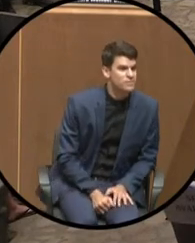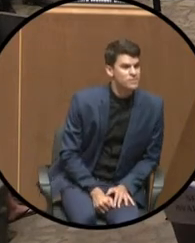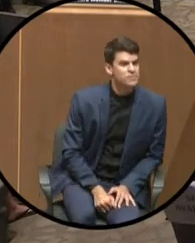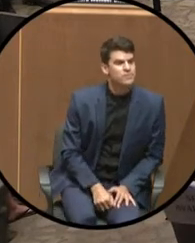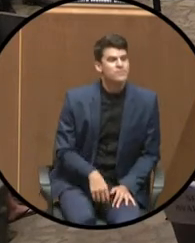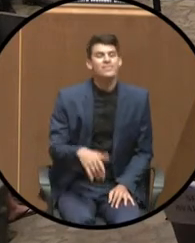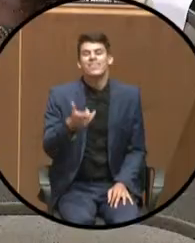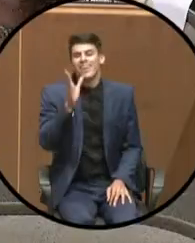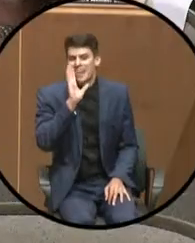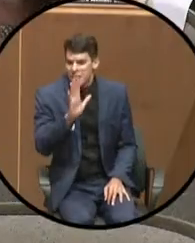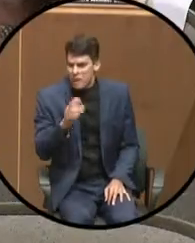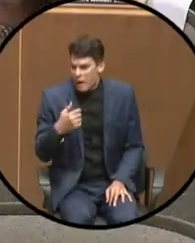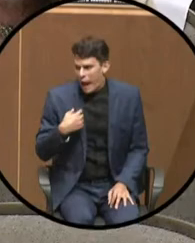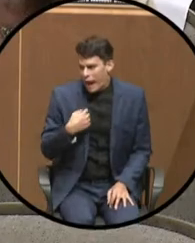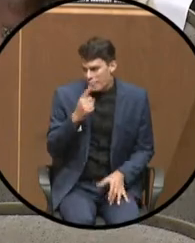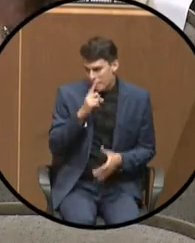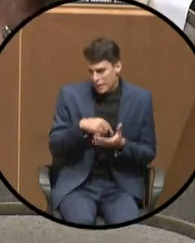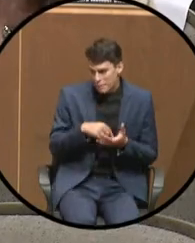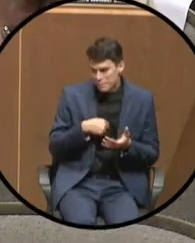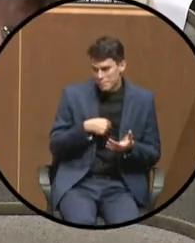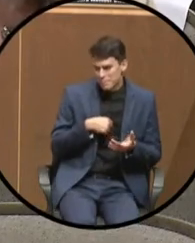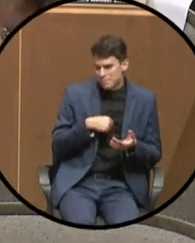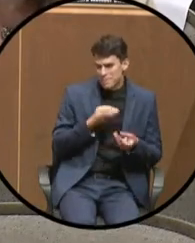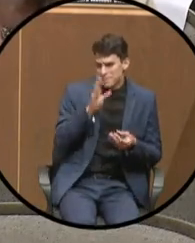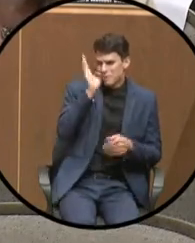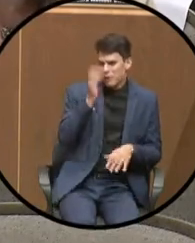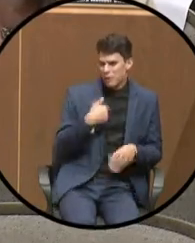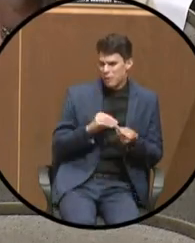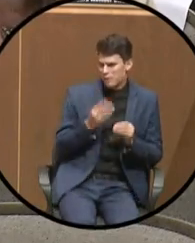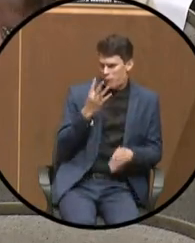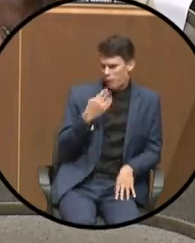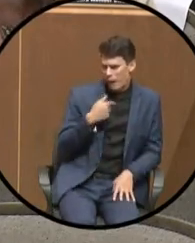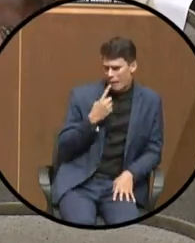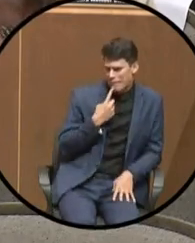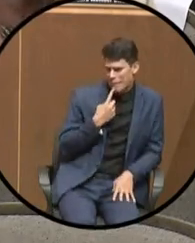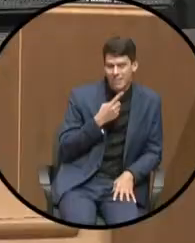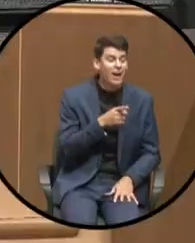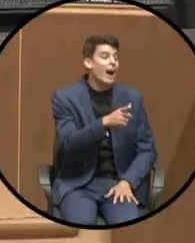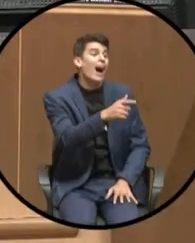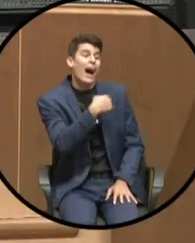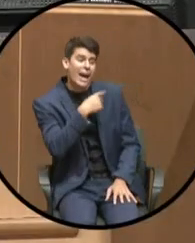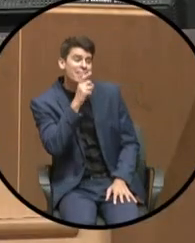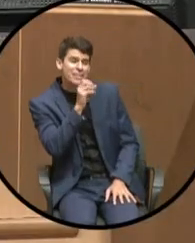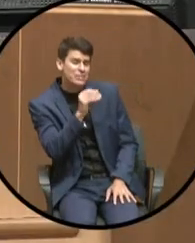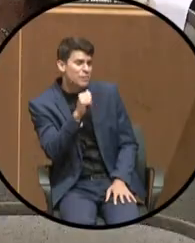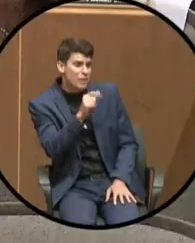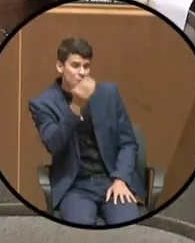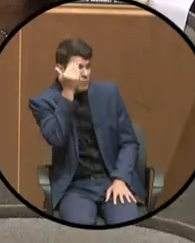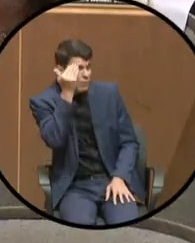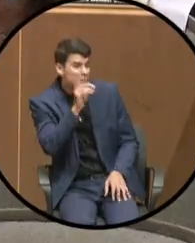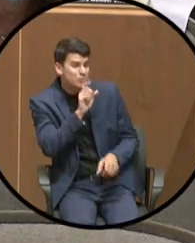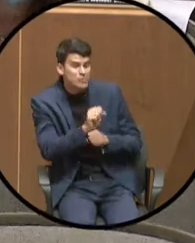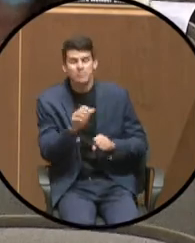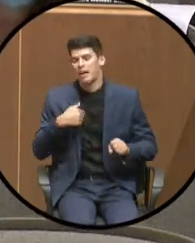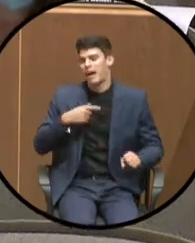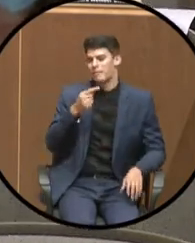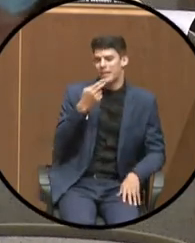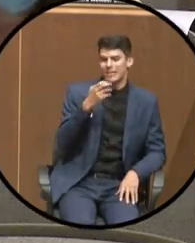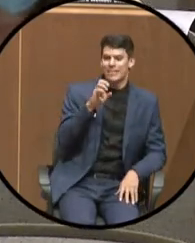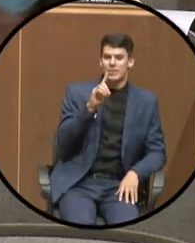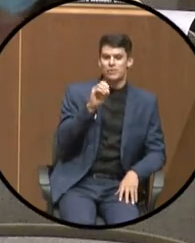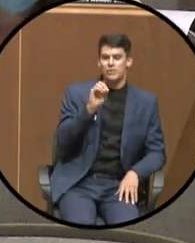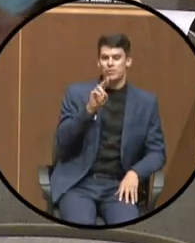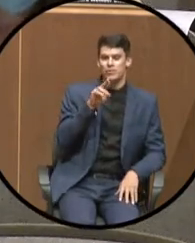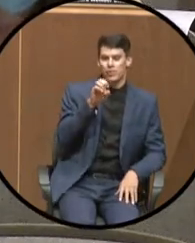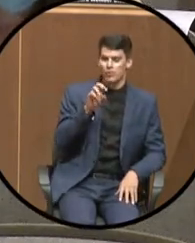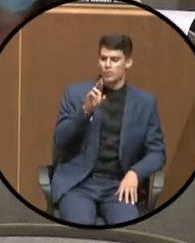Hello, everybody. I believe I'm speaker number four. I think so, too, but I won't know for sure. My name is Theodore Roosevelt Quarles